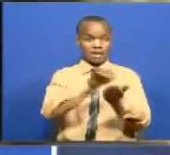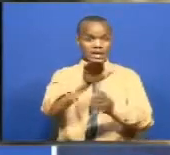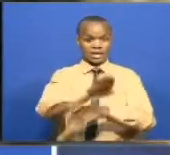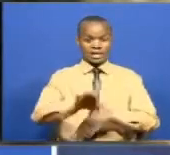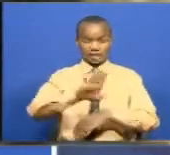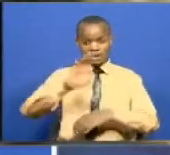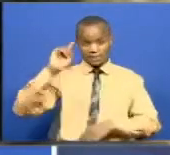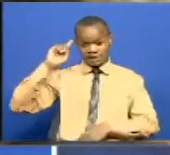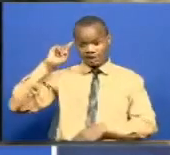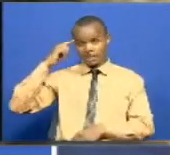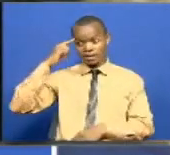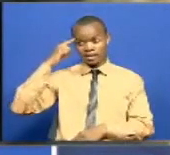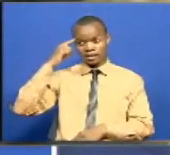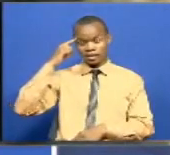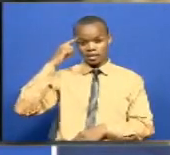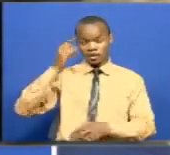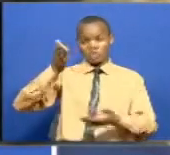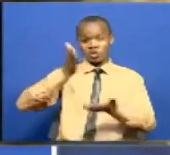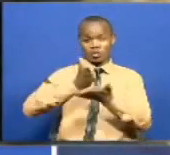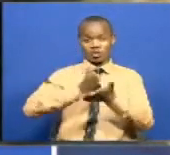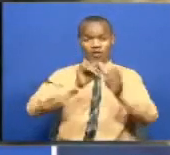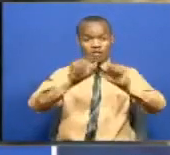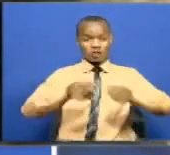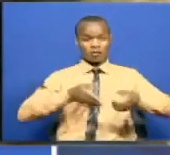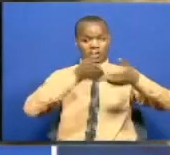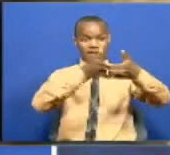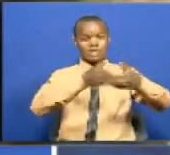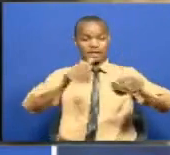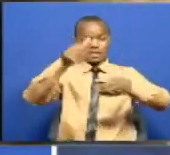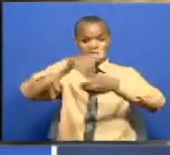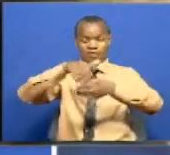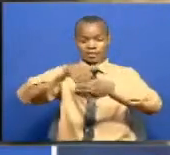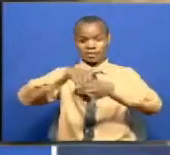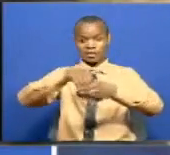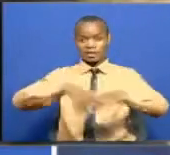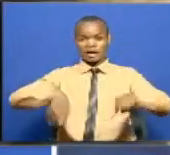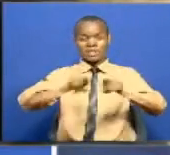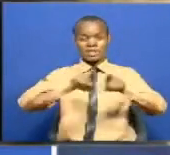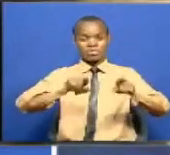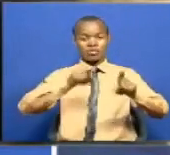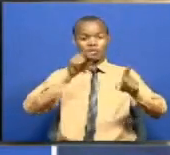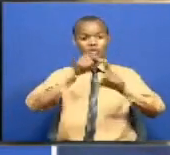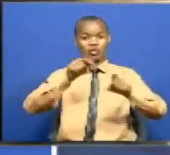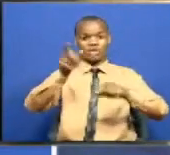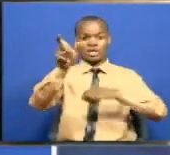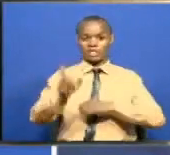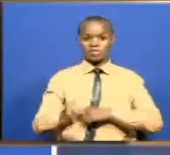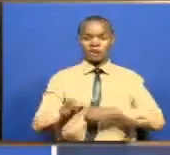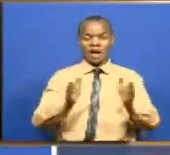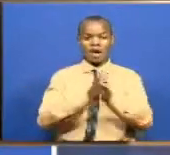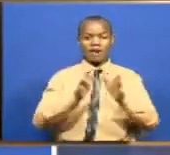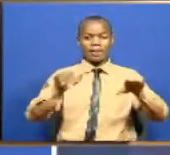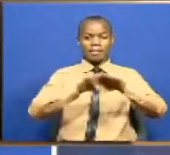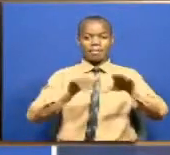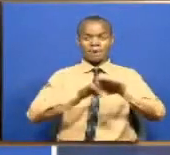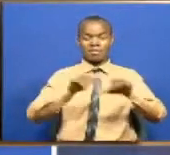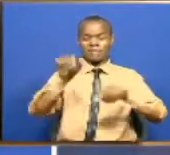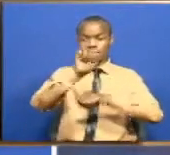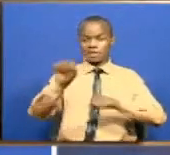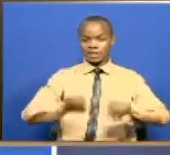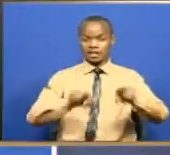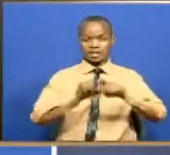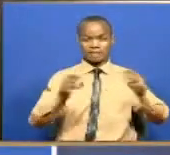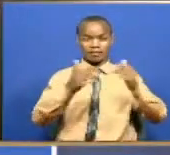think that it's going to lead to greater investment flows into the region and its member states. Mkutano huo wa